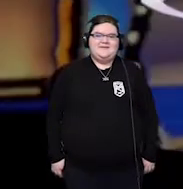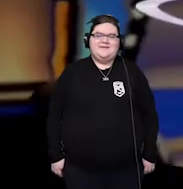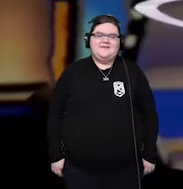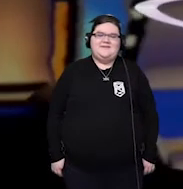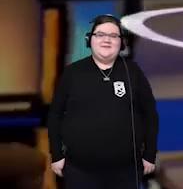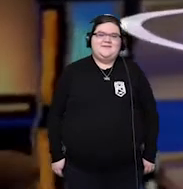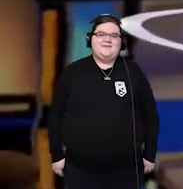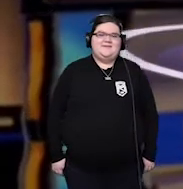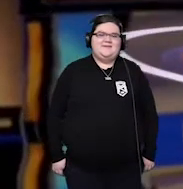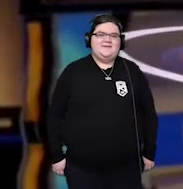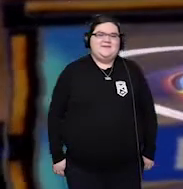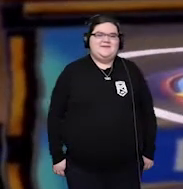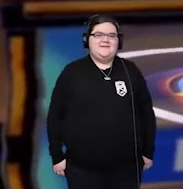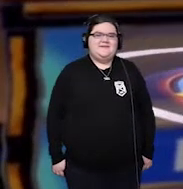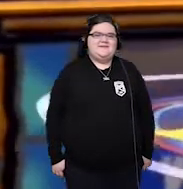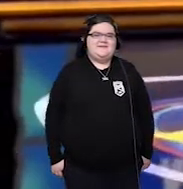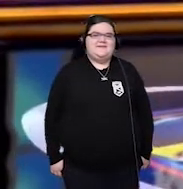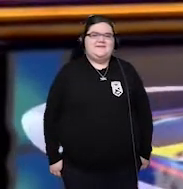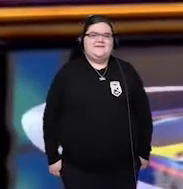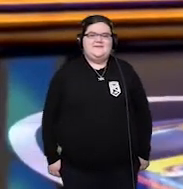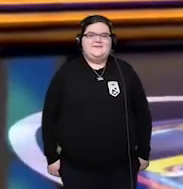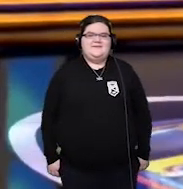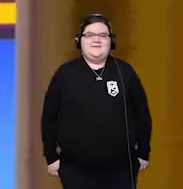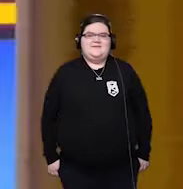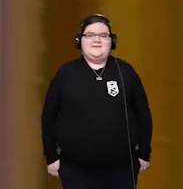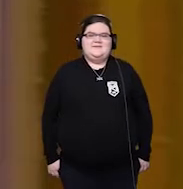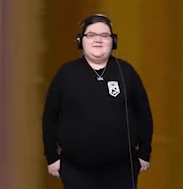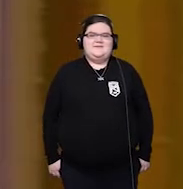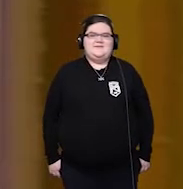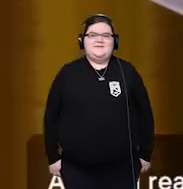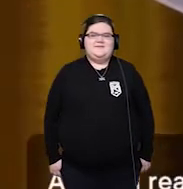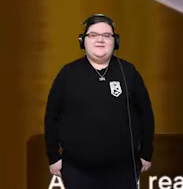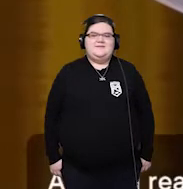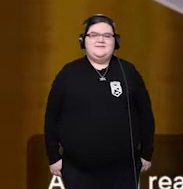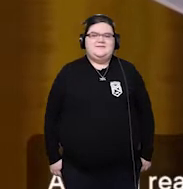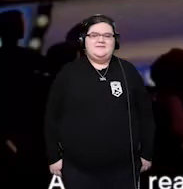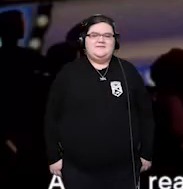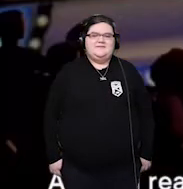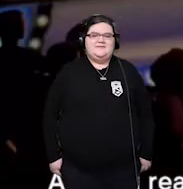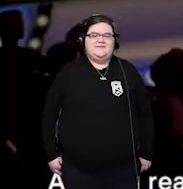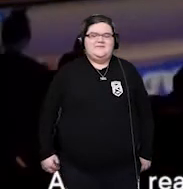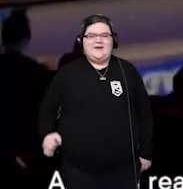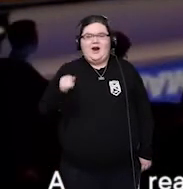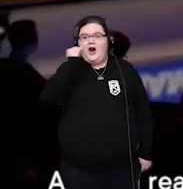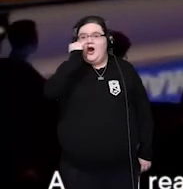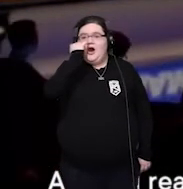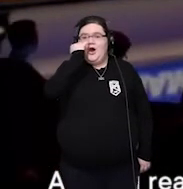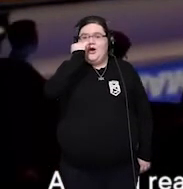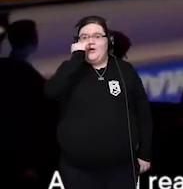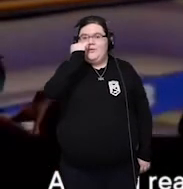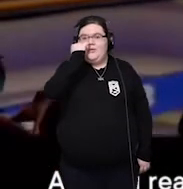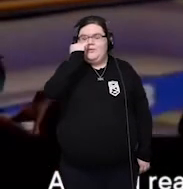right? Yeah. Win this. I'm gonna have to type it in as quick as I can. So you guys need to tell me.